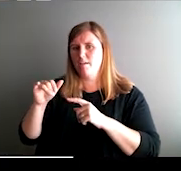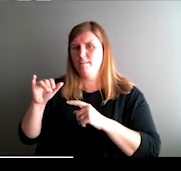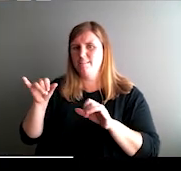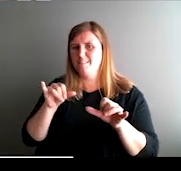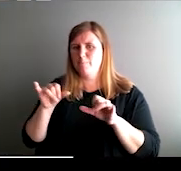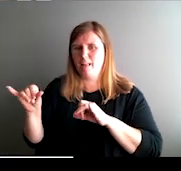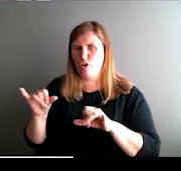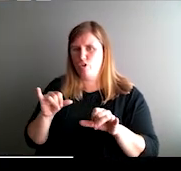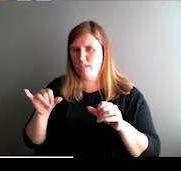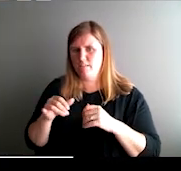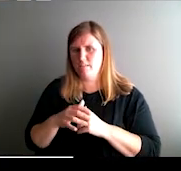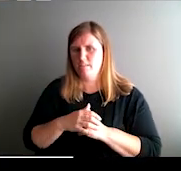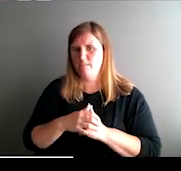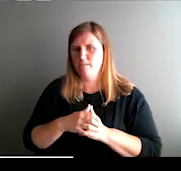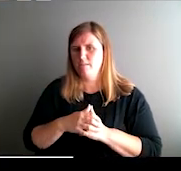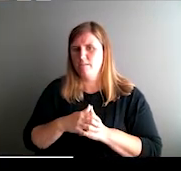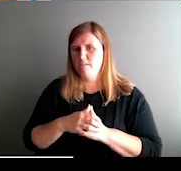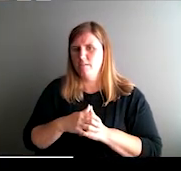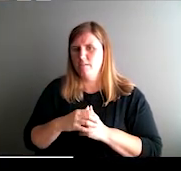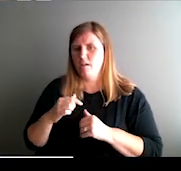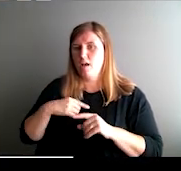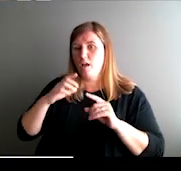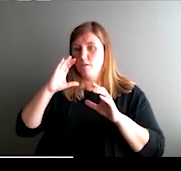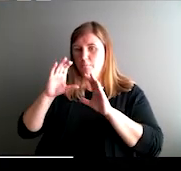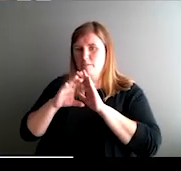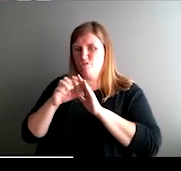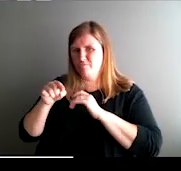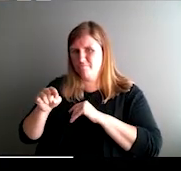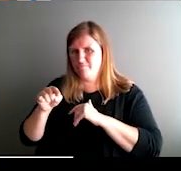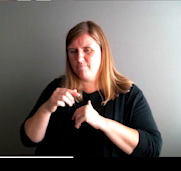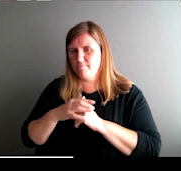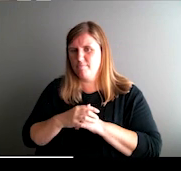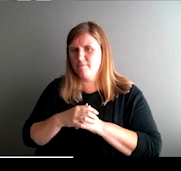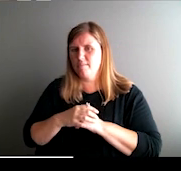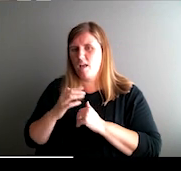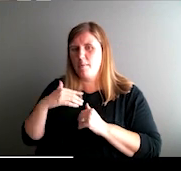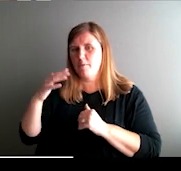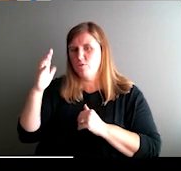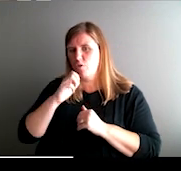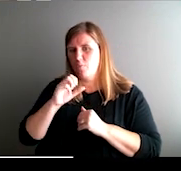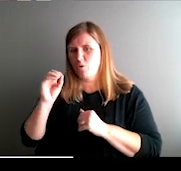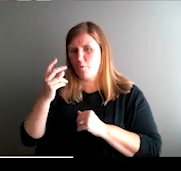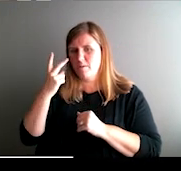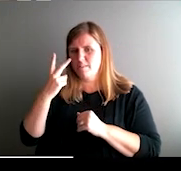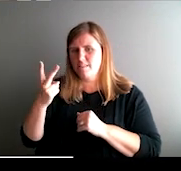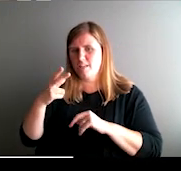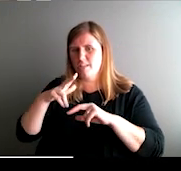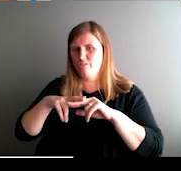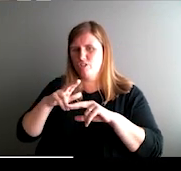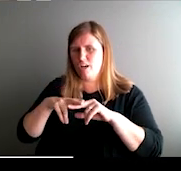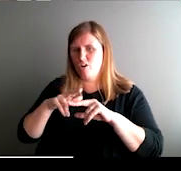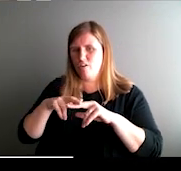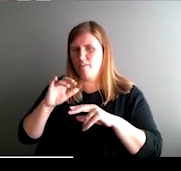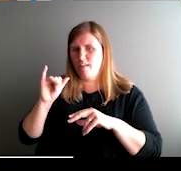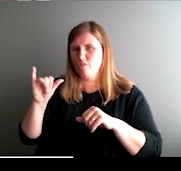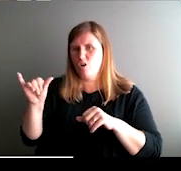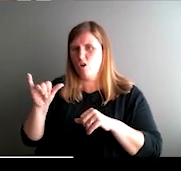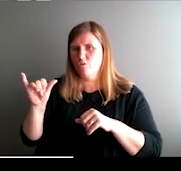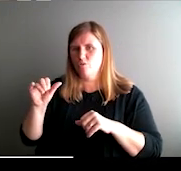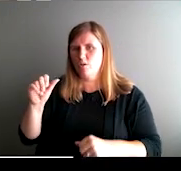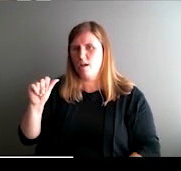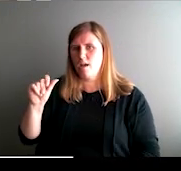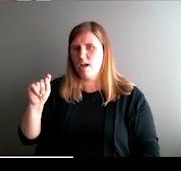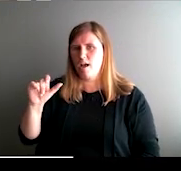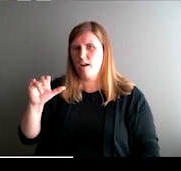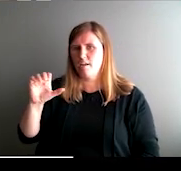similarity. I chose the picture there. I'm assuming nobody has seen a chair that is also an